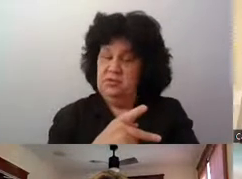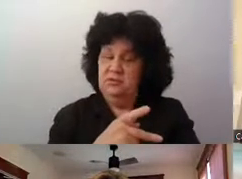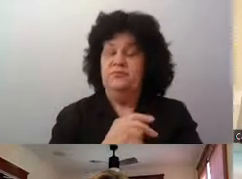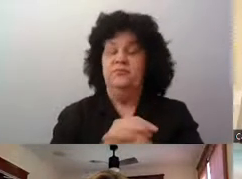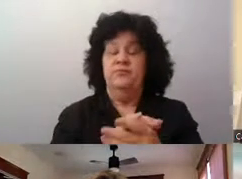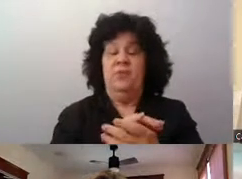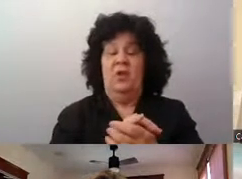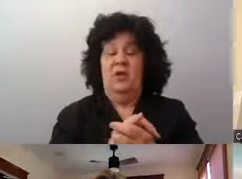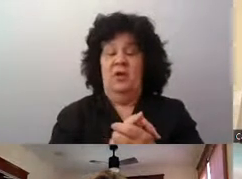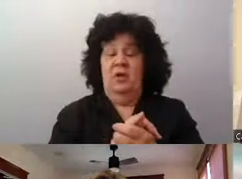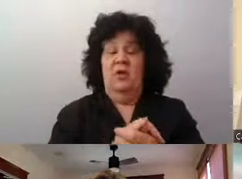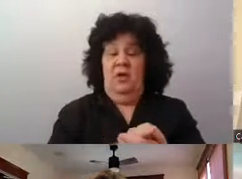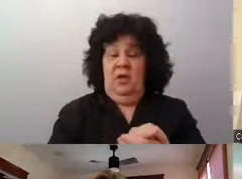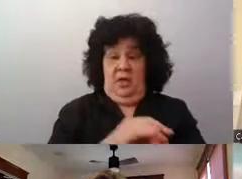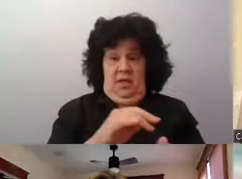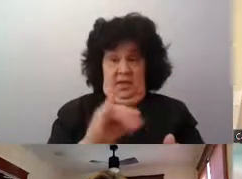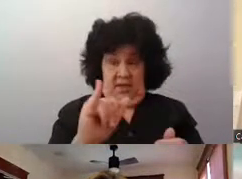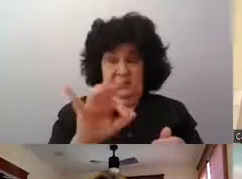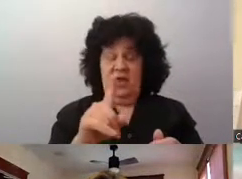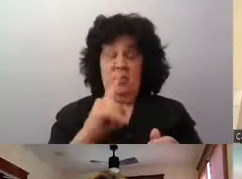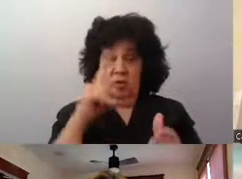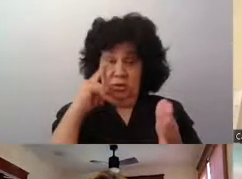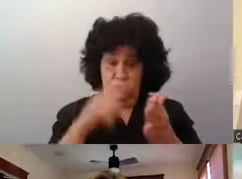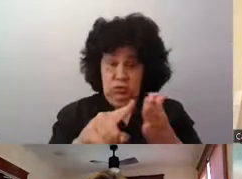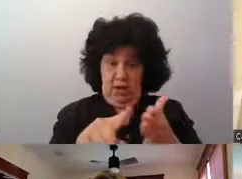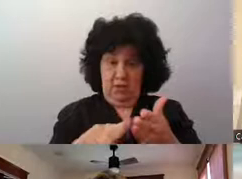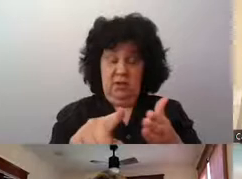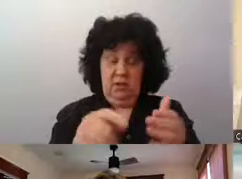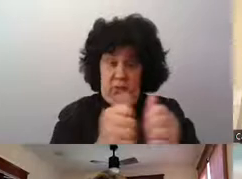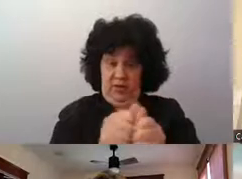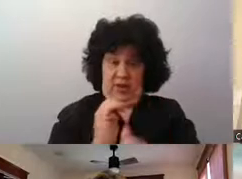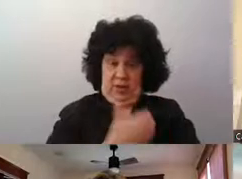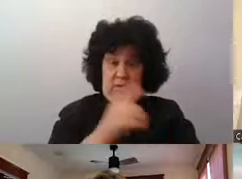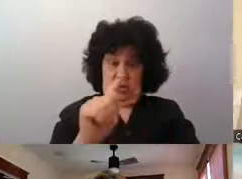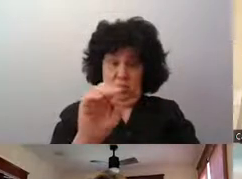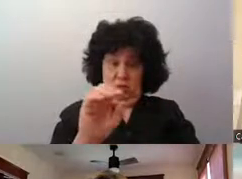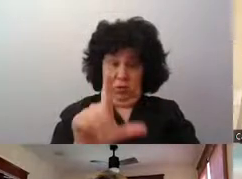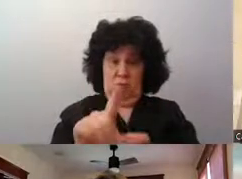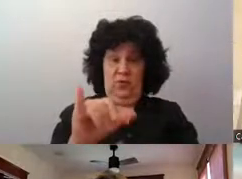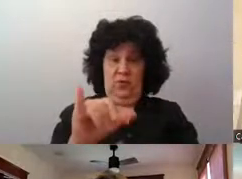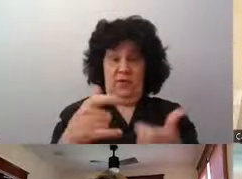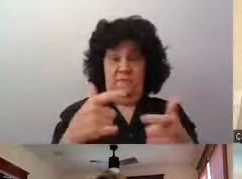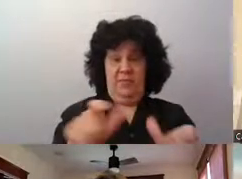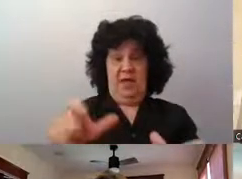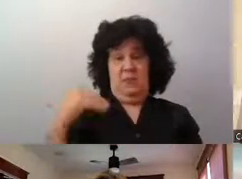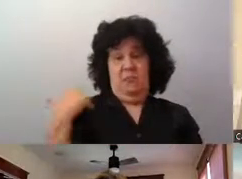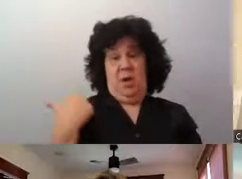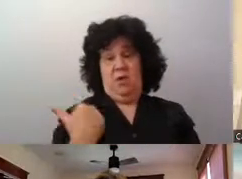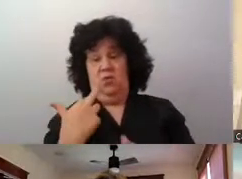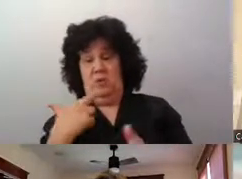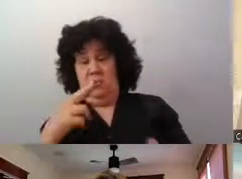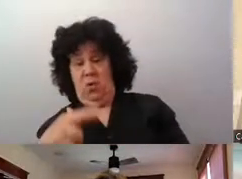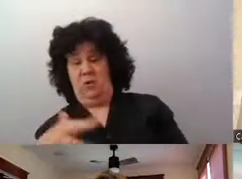counting. If they're tracking actual procurements and they're using our tool, then their big burden of that report at the end of the year is already done